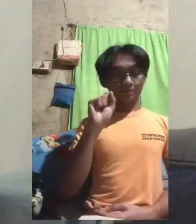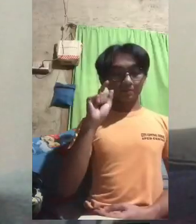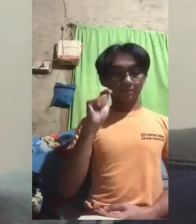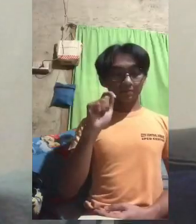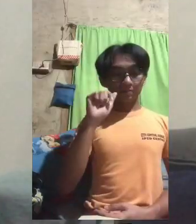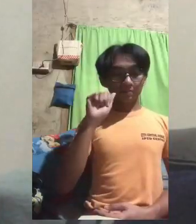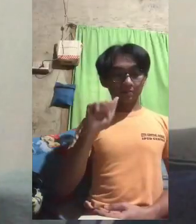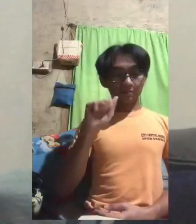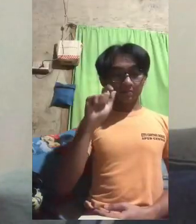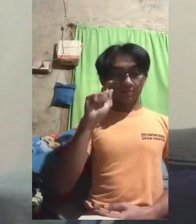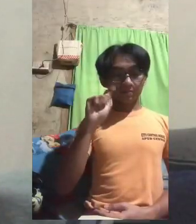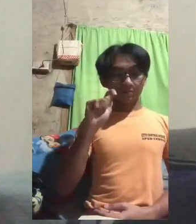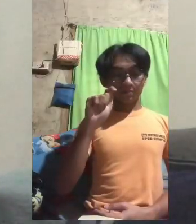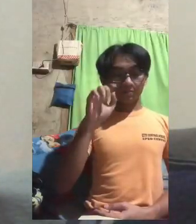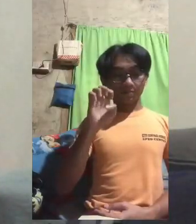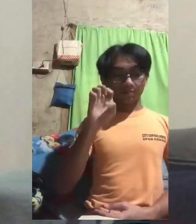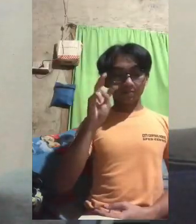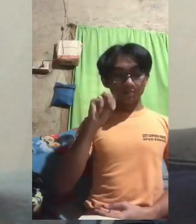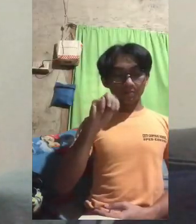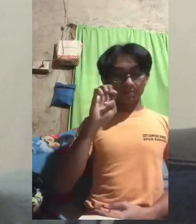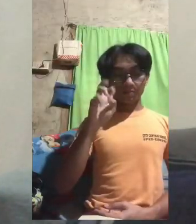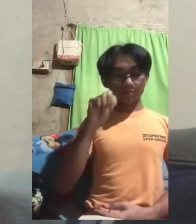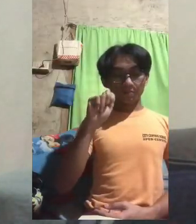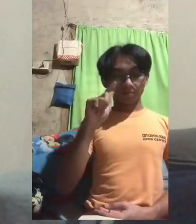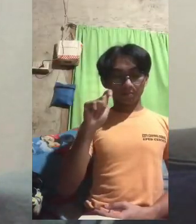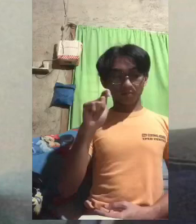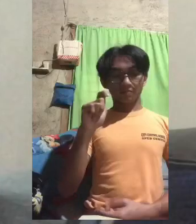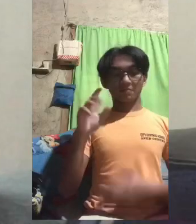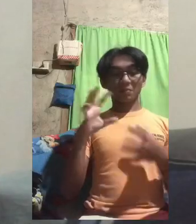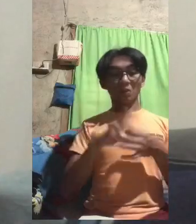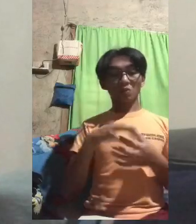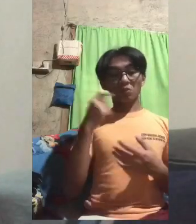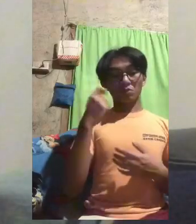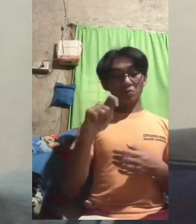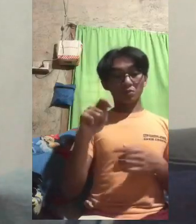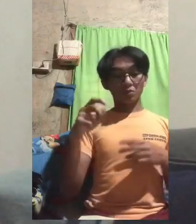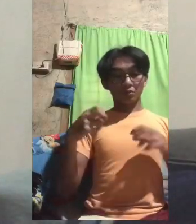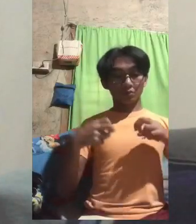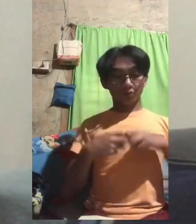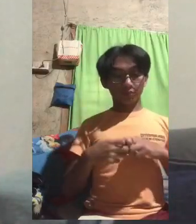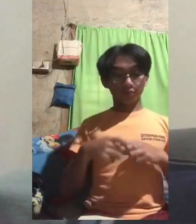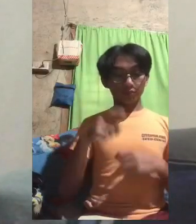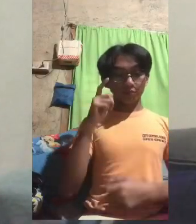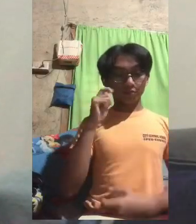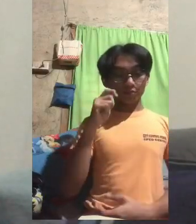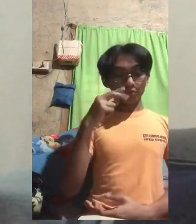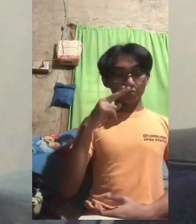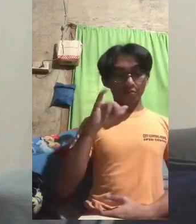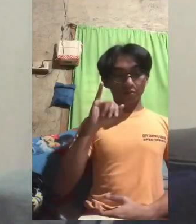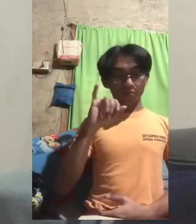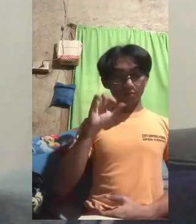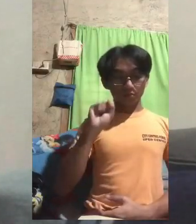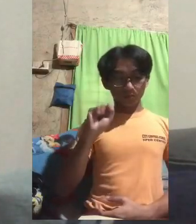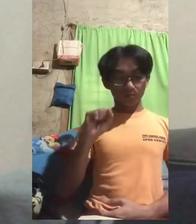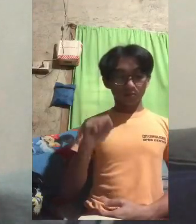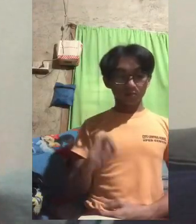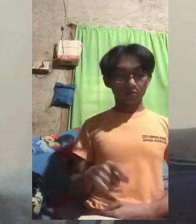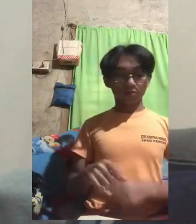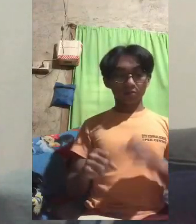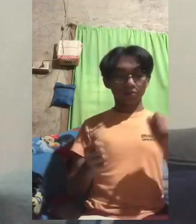Statement of the problem. This section tells us what the research is really trying to answer. It includes the main problem or research